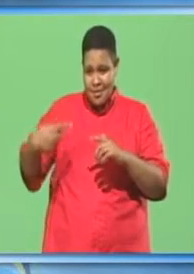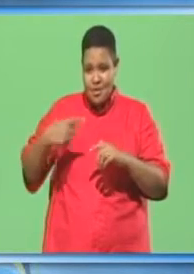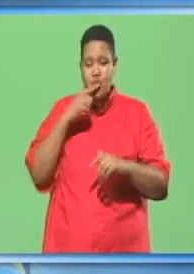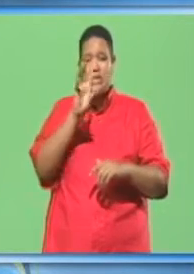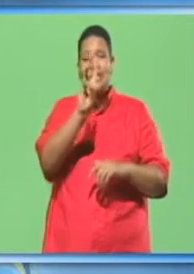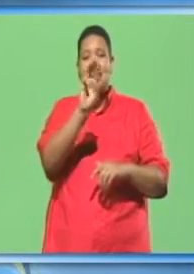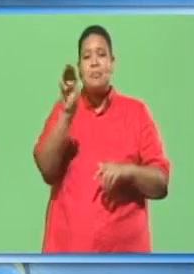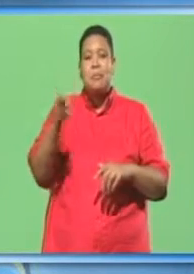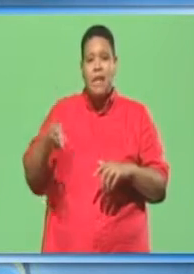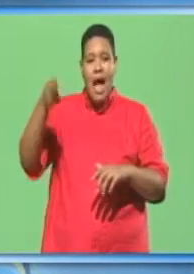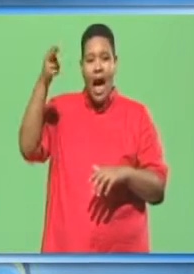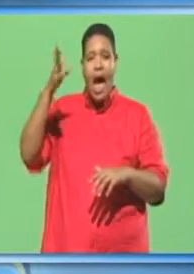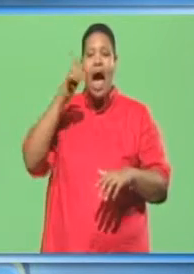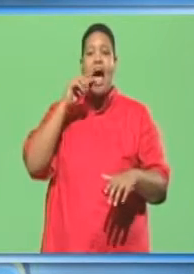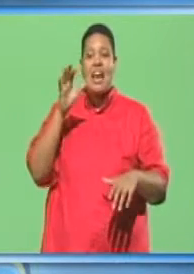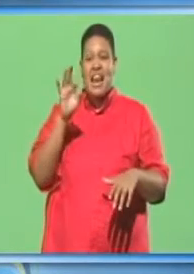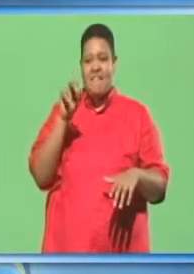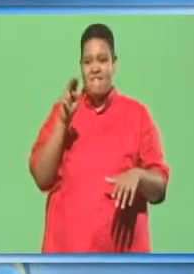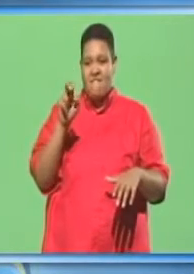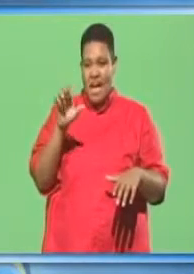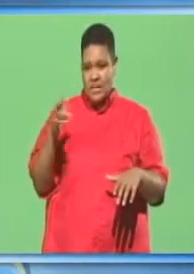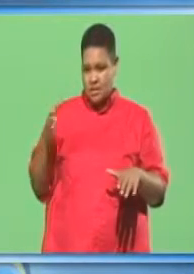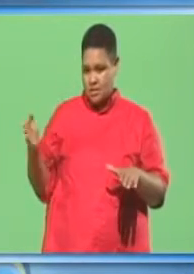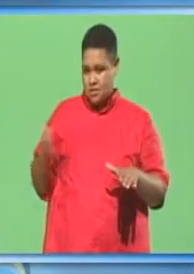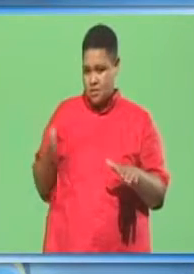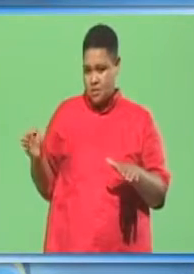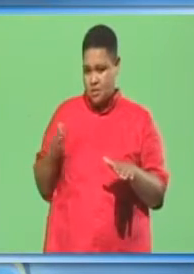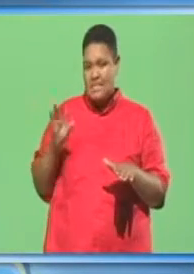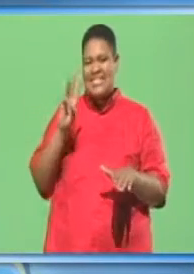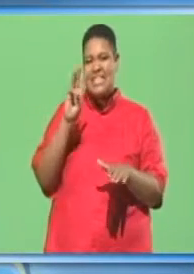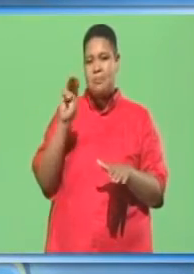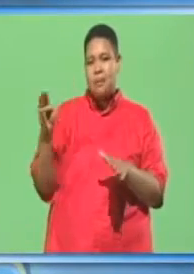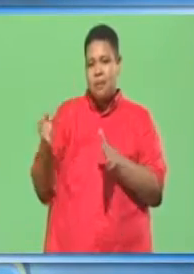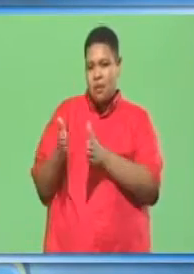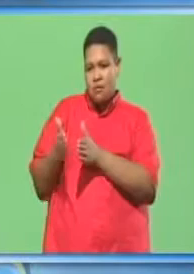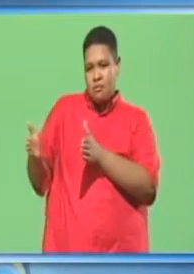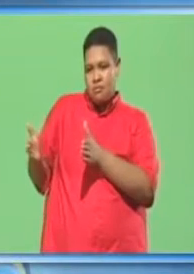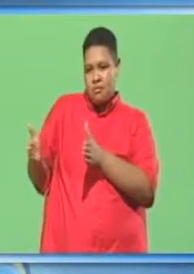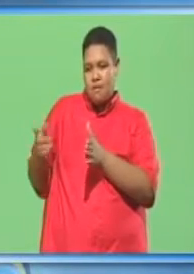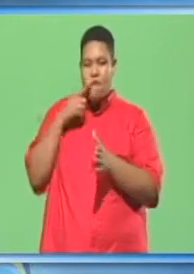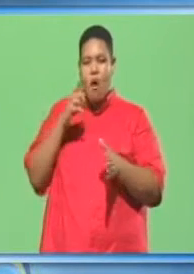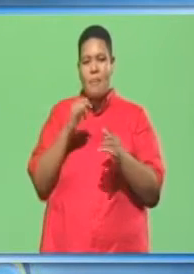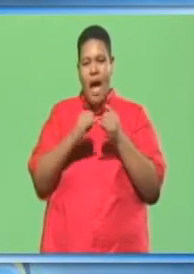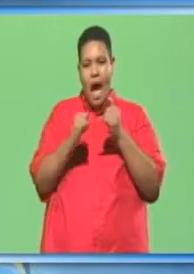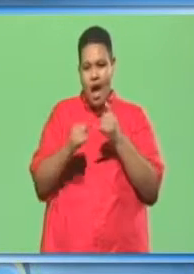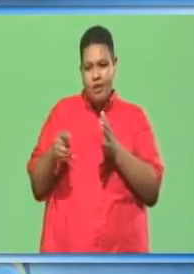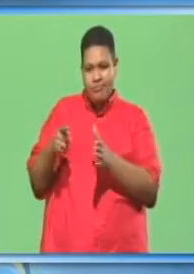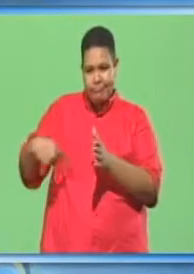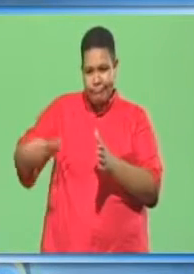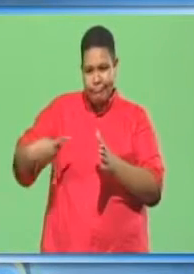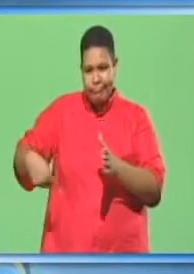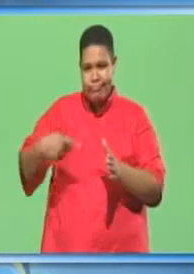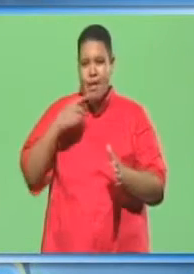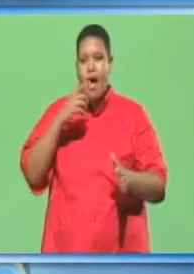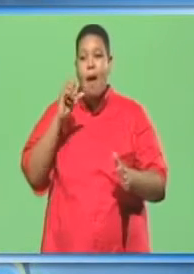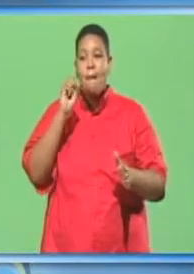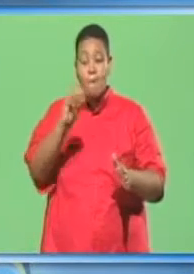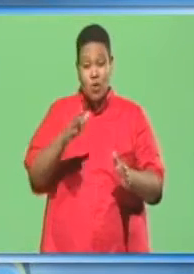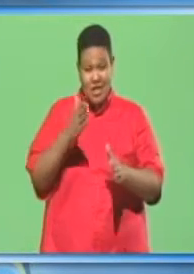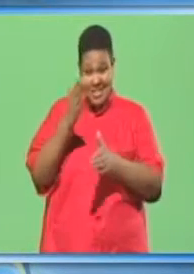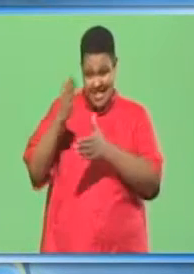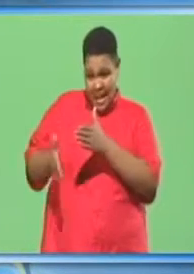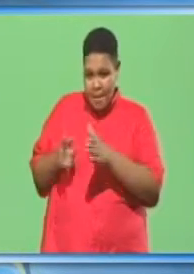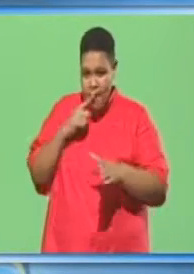fence 6 millimeter from the blade. Push the side piece against the fence and over the blade.